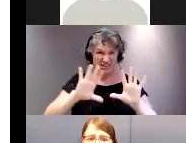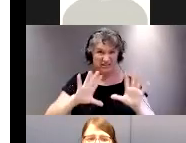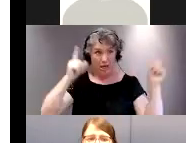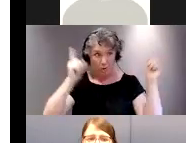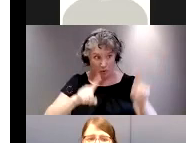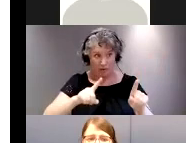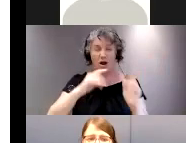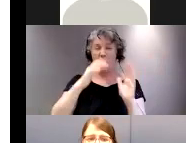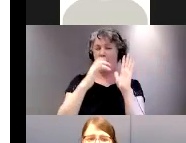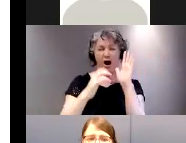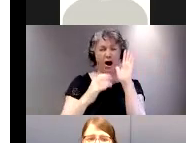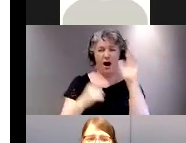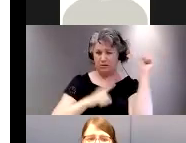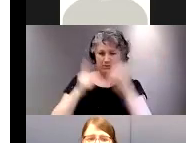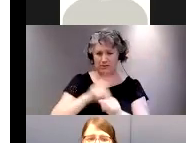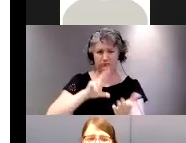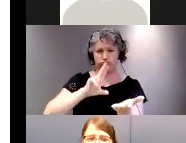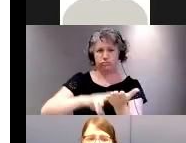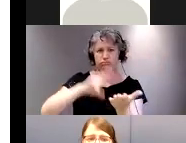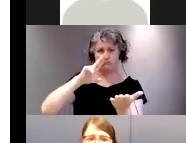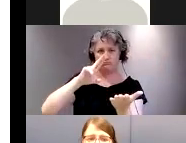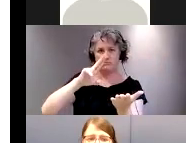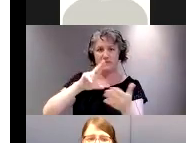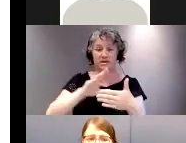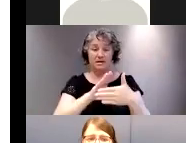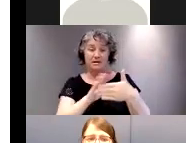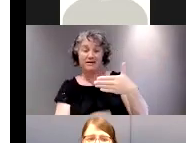these decisions. The outcome is not usually set